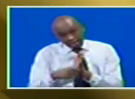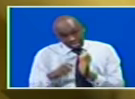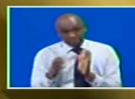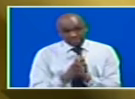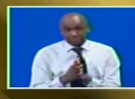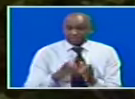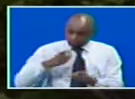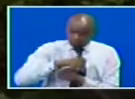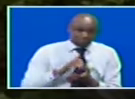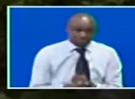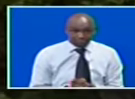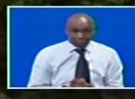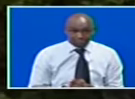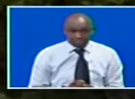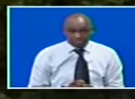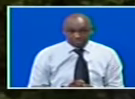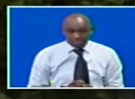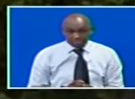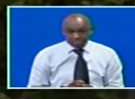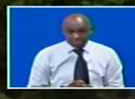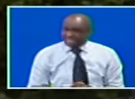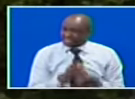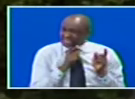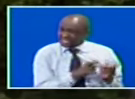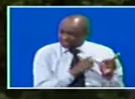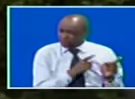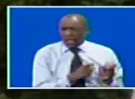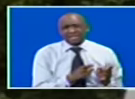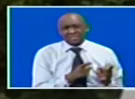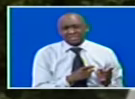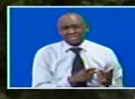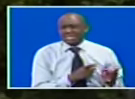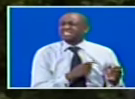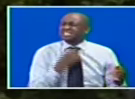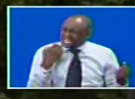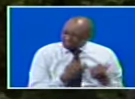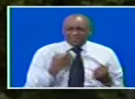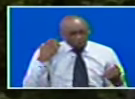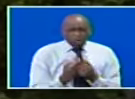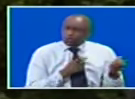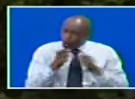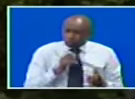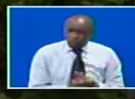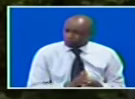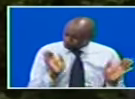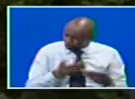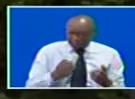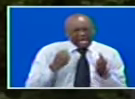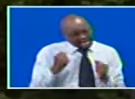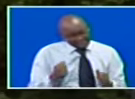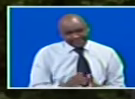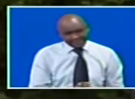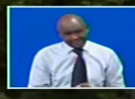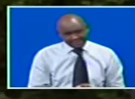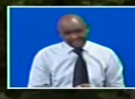into cobs. This one is very difficult to control, and